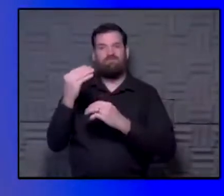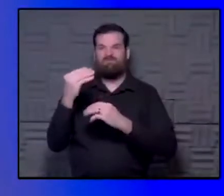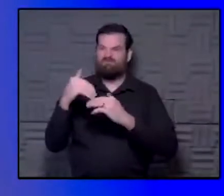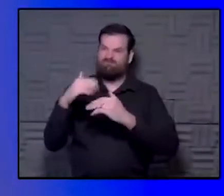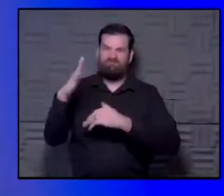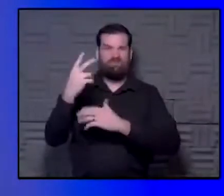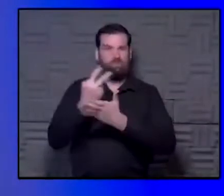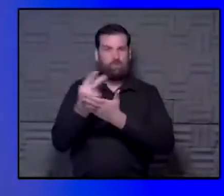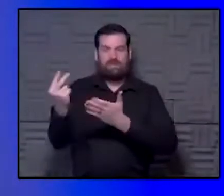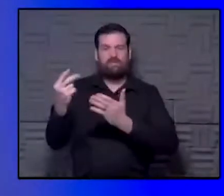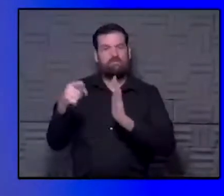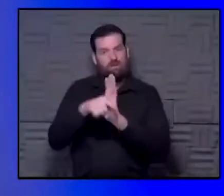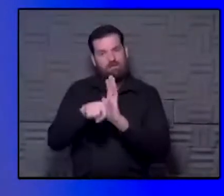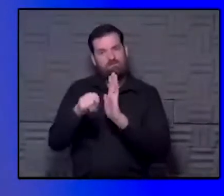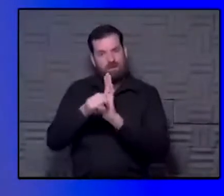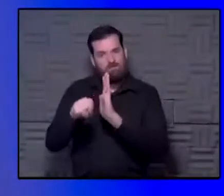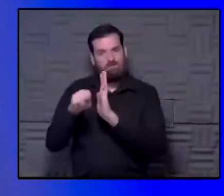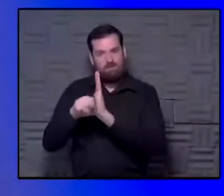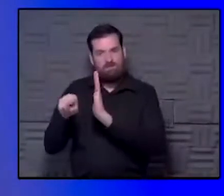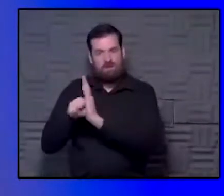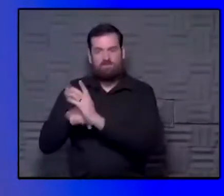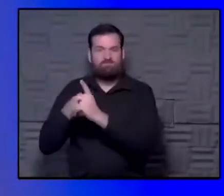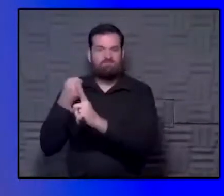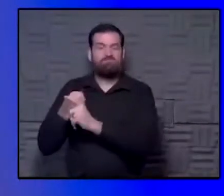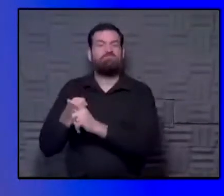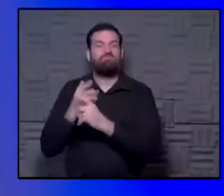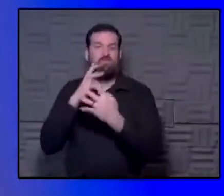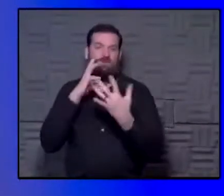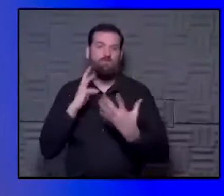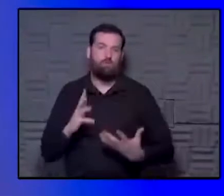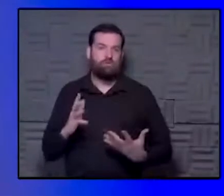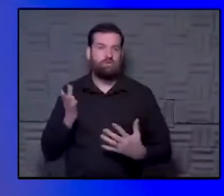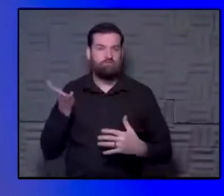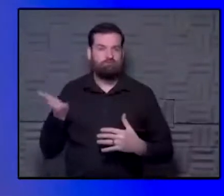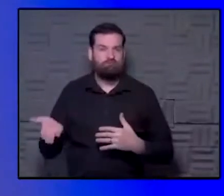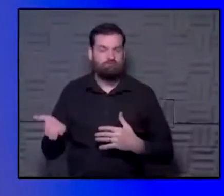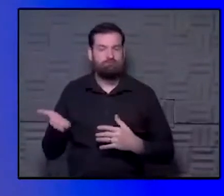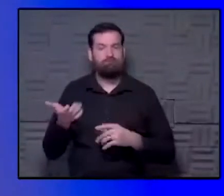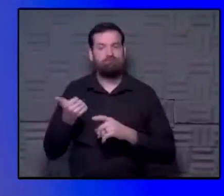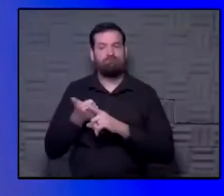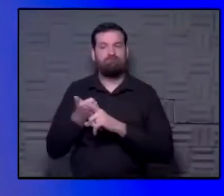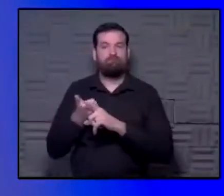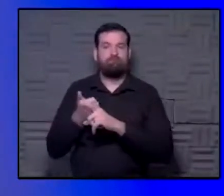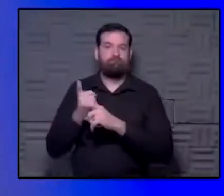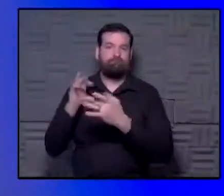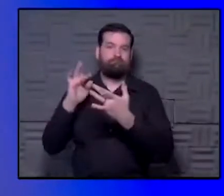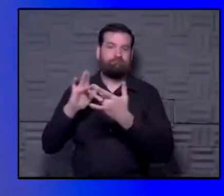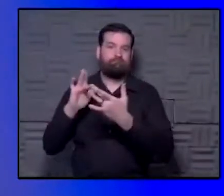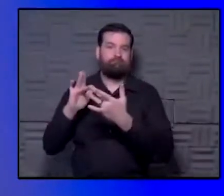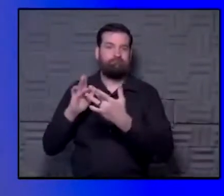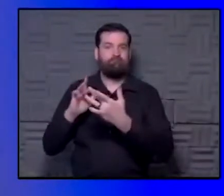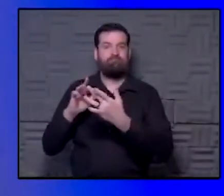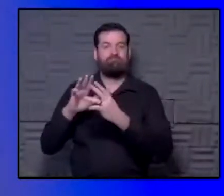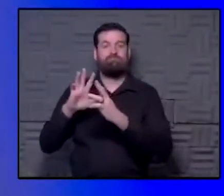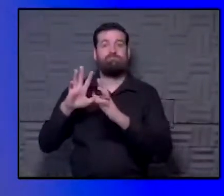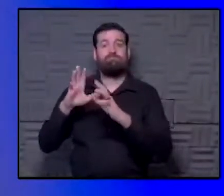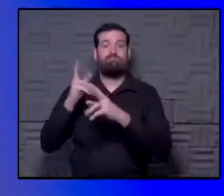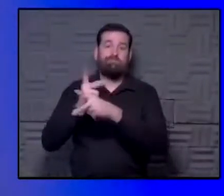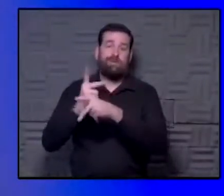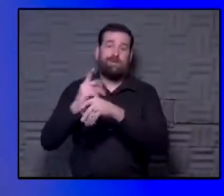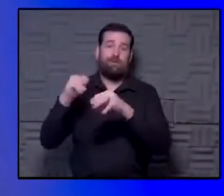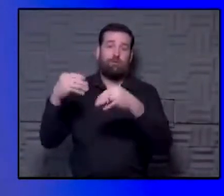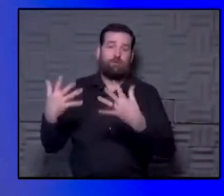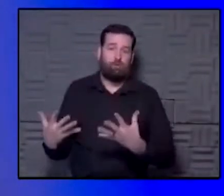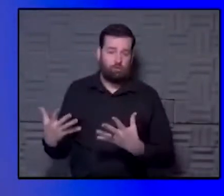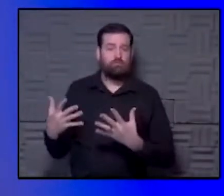negative. And then unfortunately at the nursing home, he was in contact with a caregiver directly